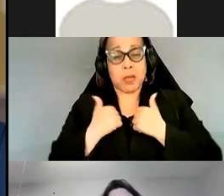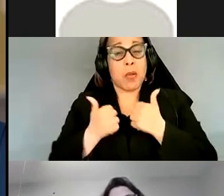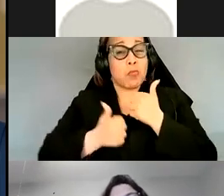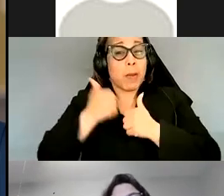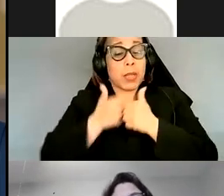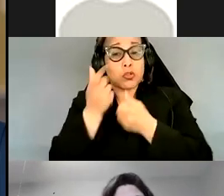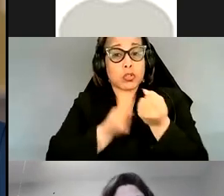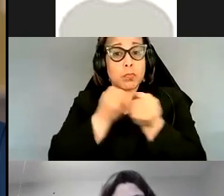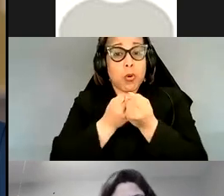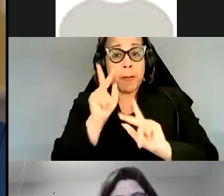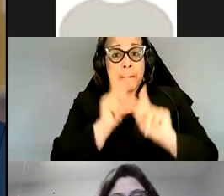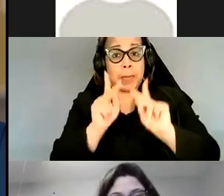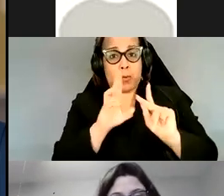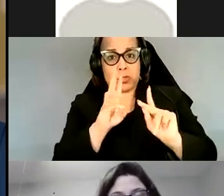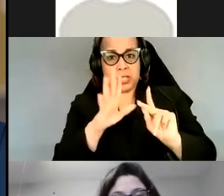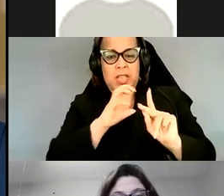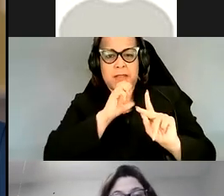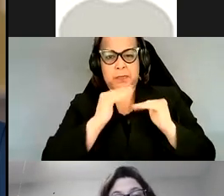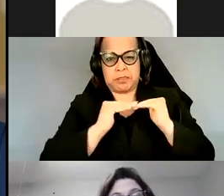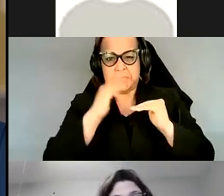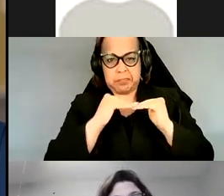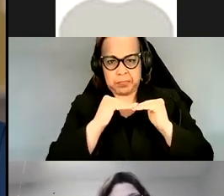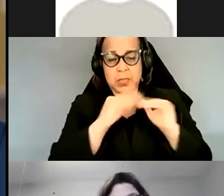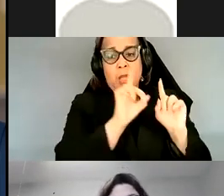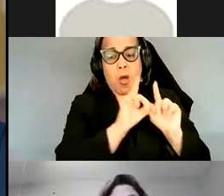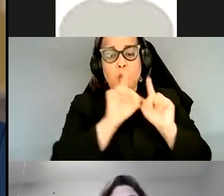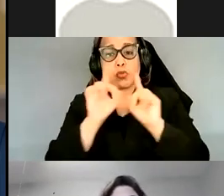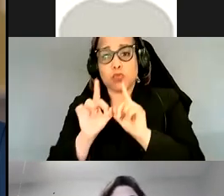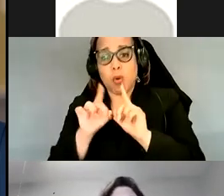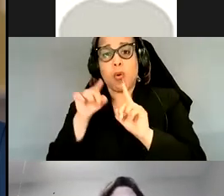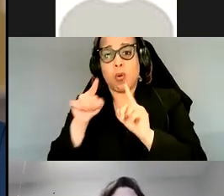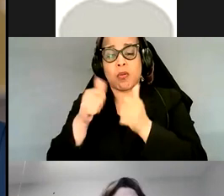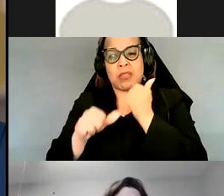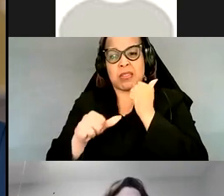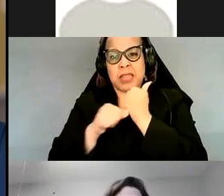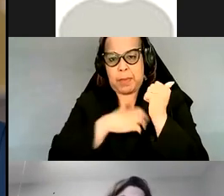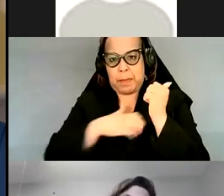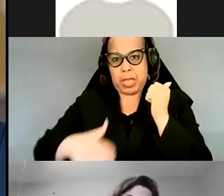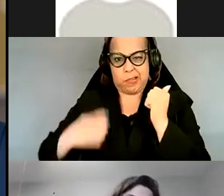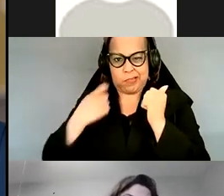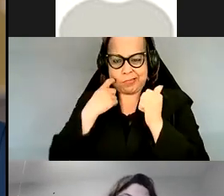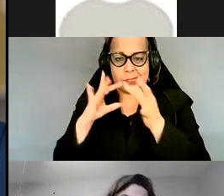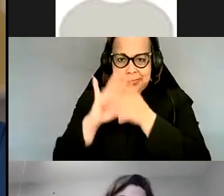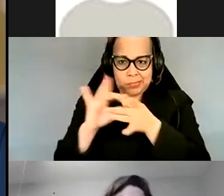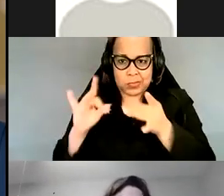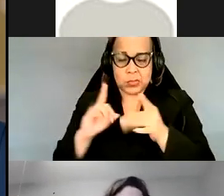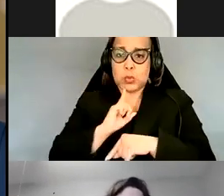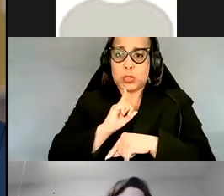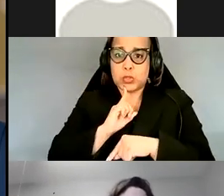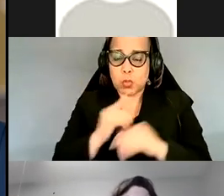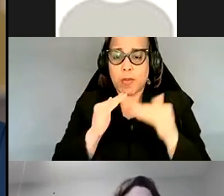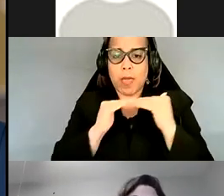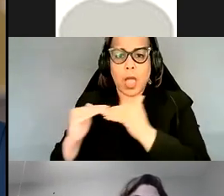to support both people that are 65 plus, but also, as Deputy Mayor Myercar mentioned, as well as I've talked about, to ensure the